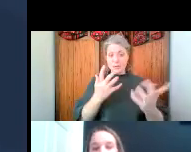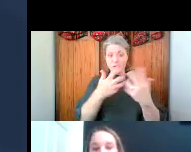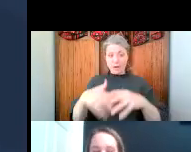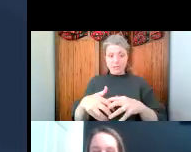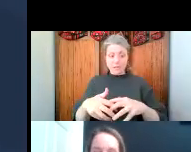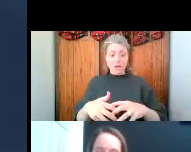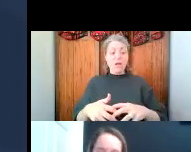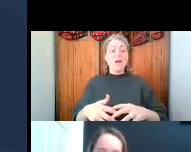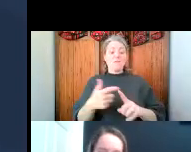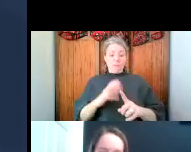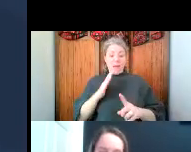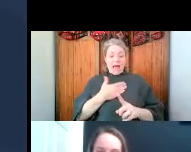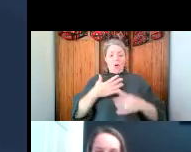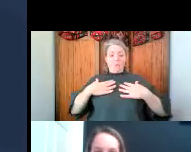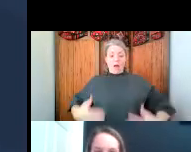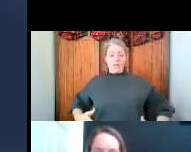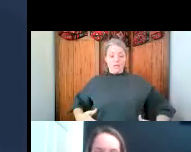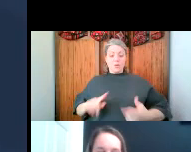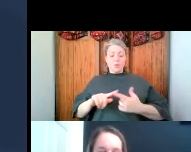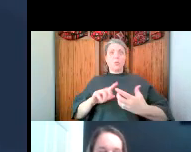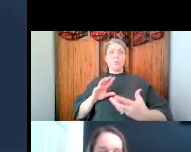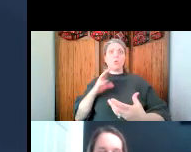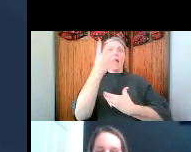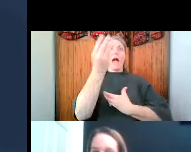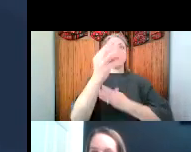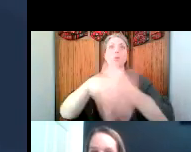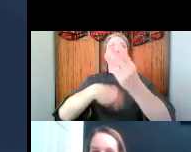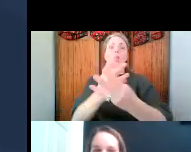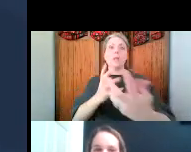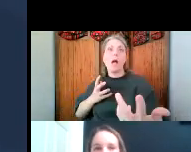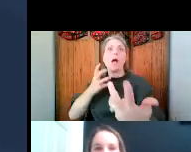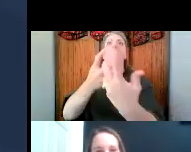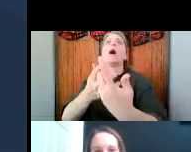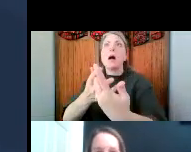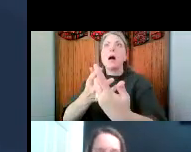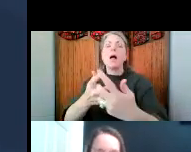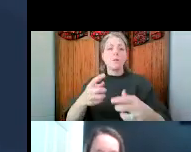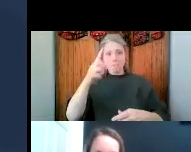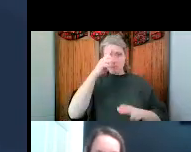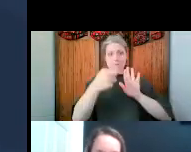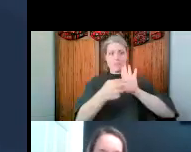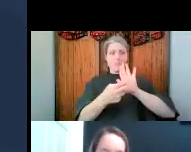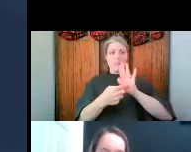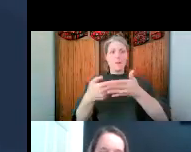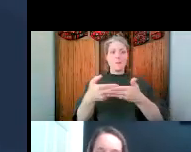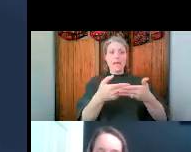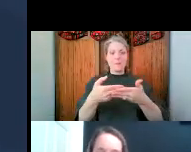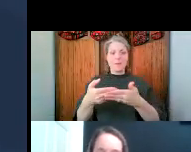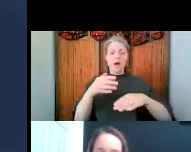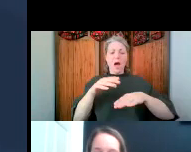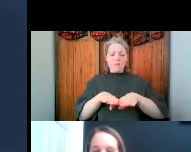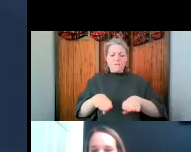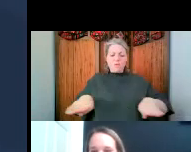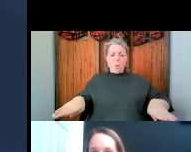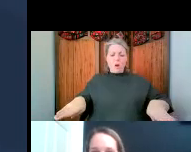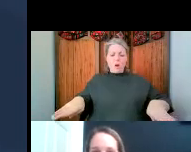skills that we need to interact with our world. So the example I'll use is, think about a baby on a floor. The baby's starting to